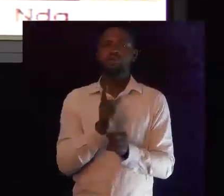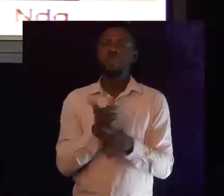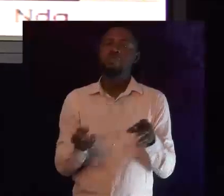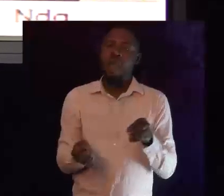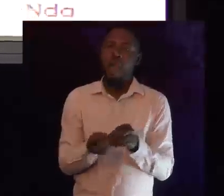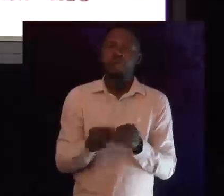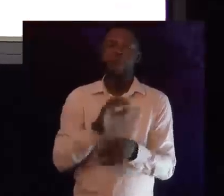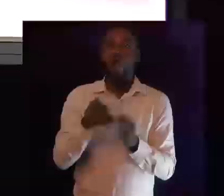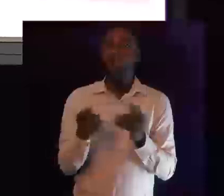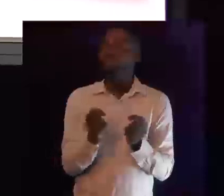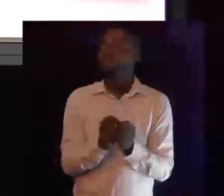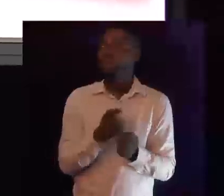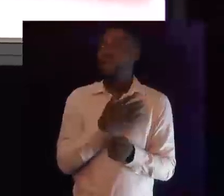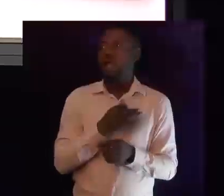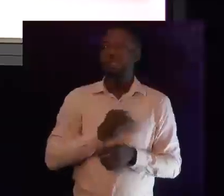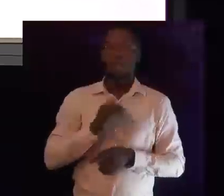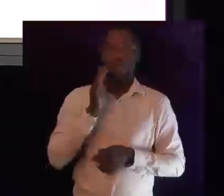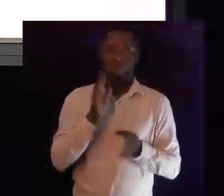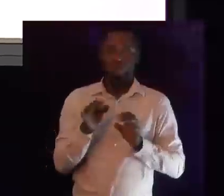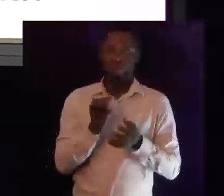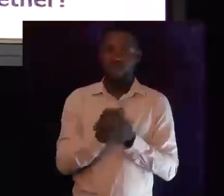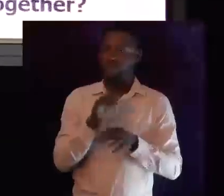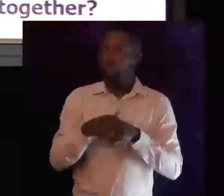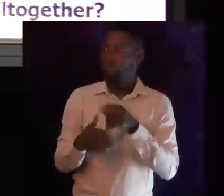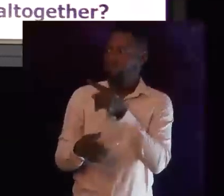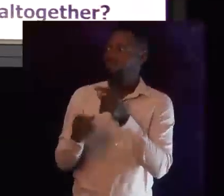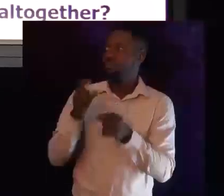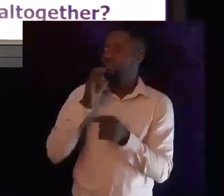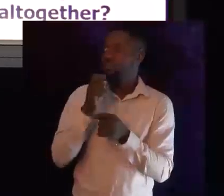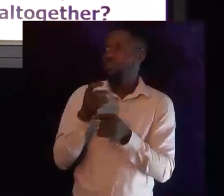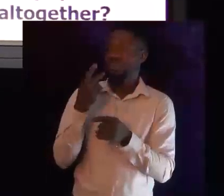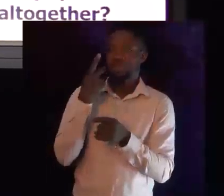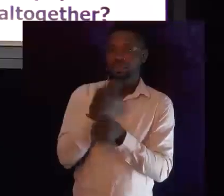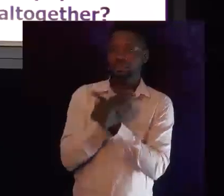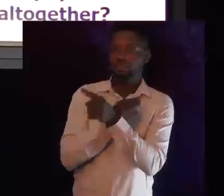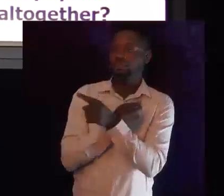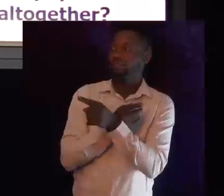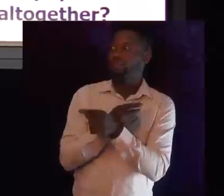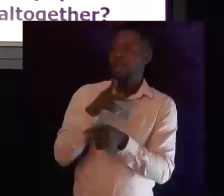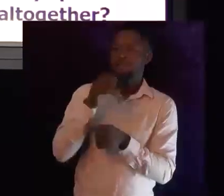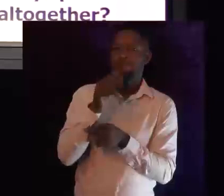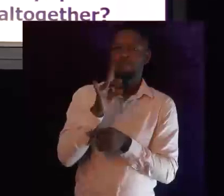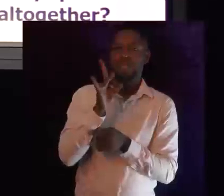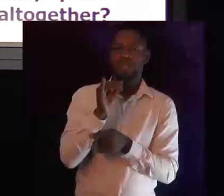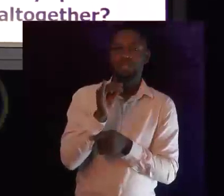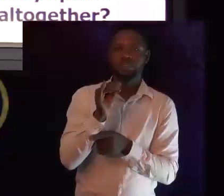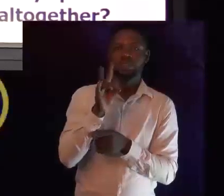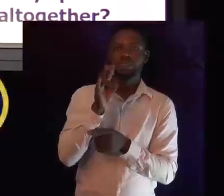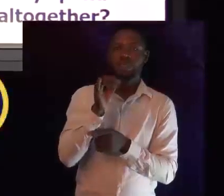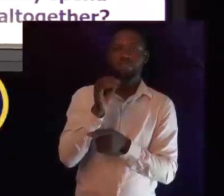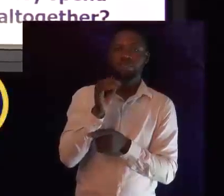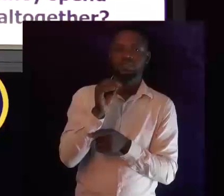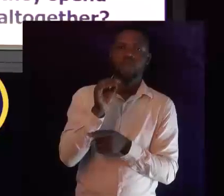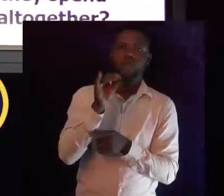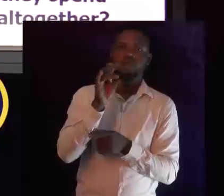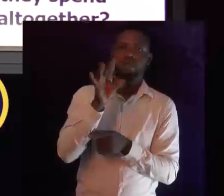to add all of these up, and I'll do that on the next screen. And you see, my friend, Pam spent 80, Ahmed spent